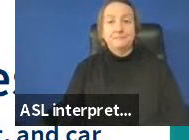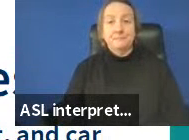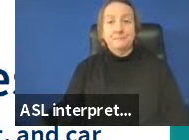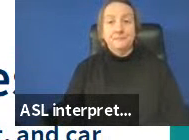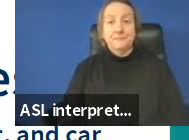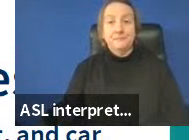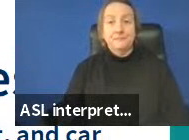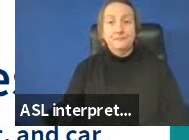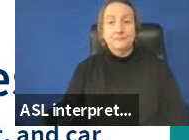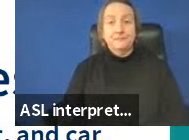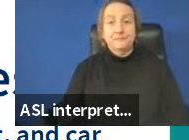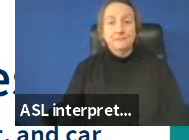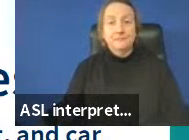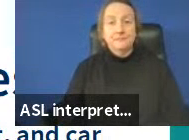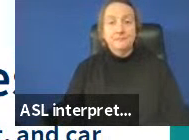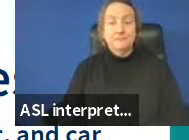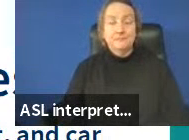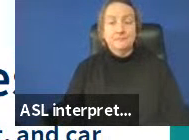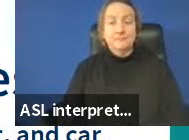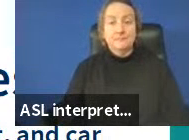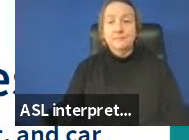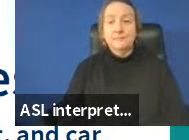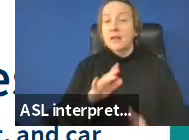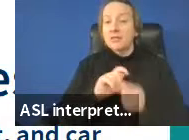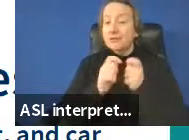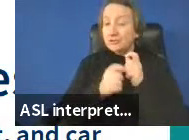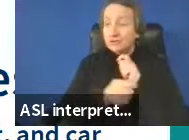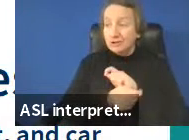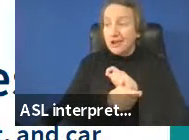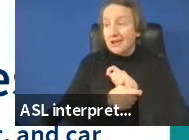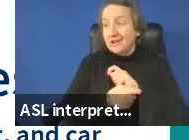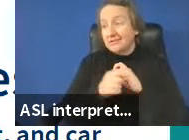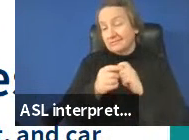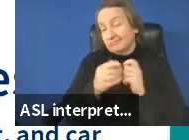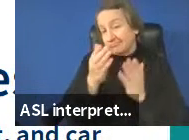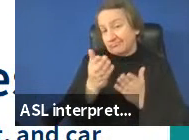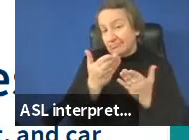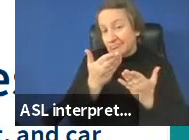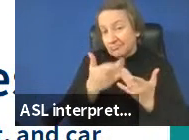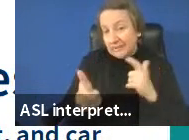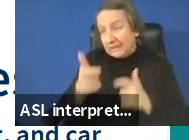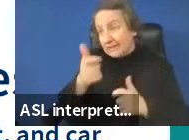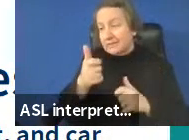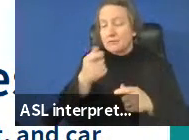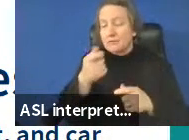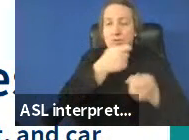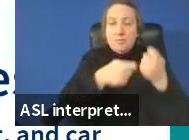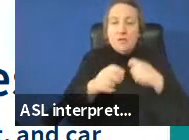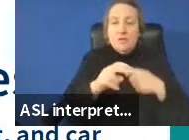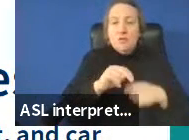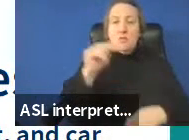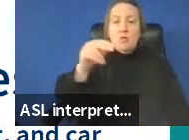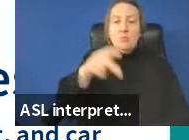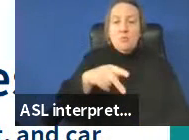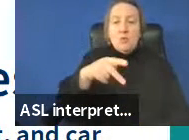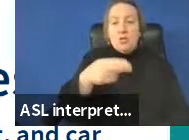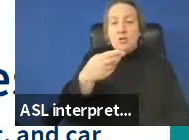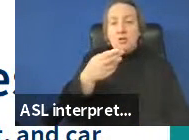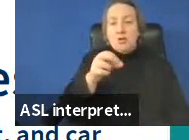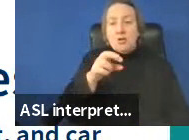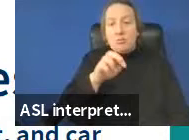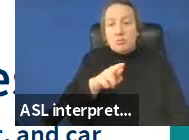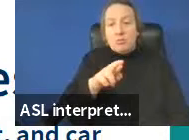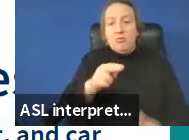is the most significant is the replacement of the North Portland Harbor Bridge. And that's the bridge